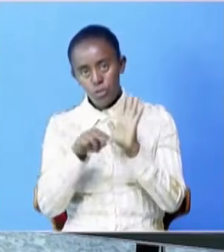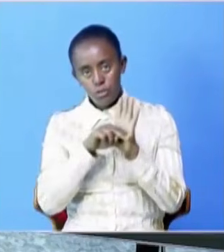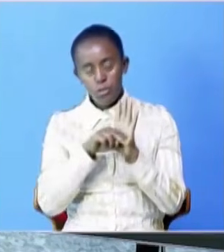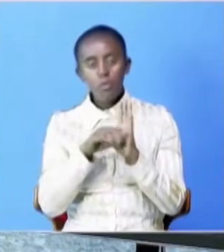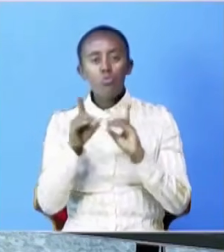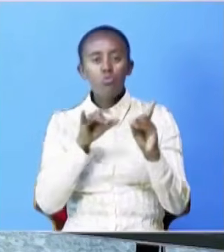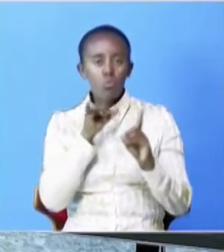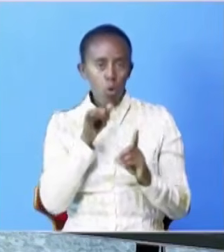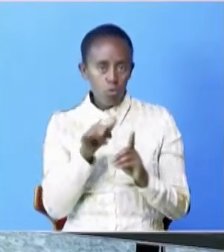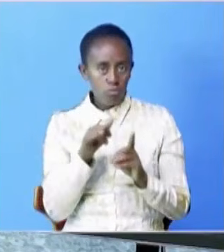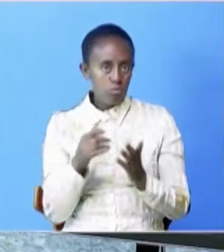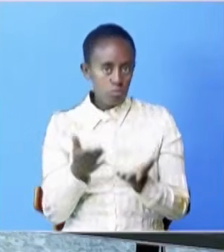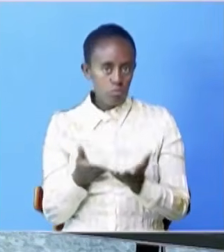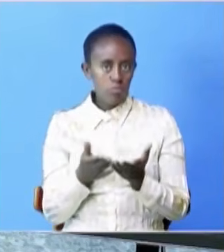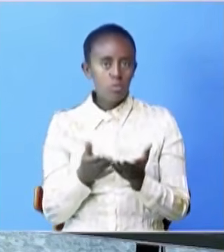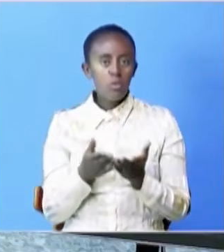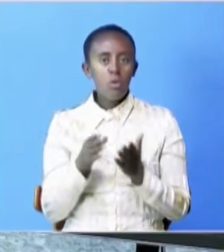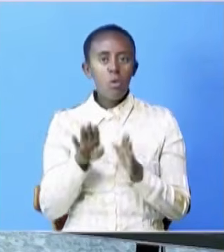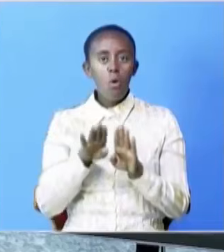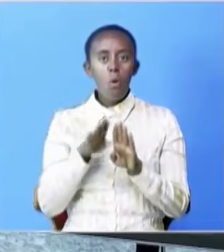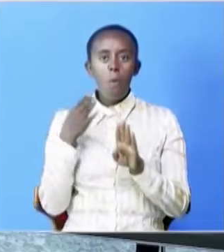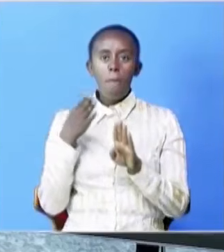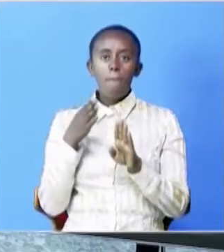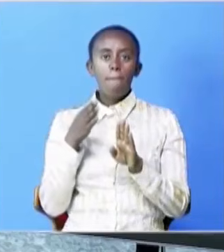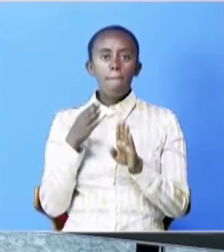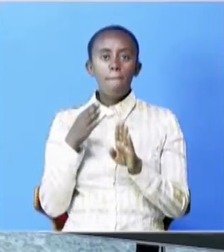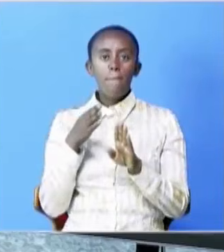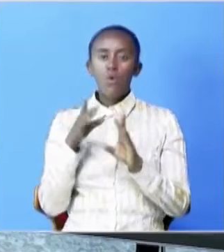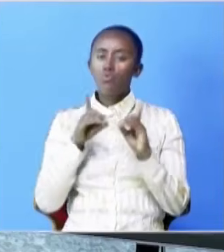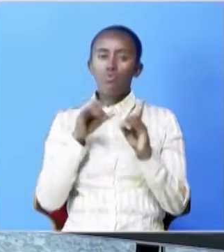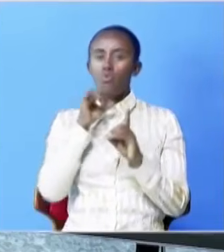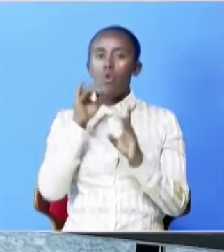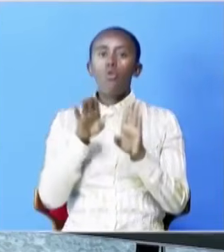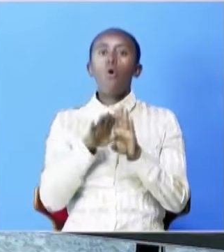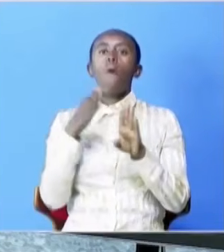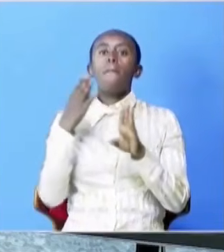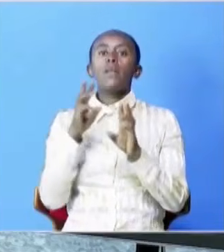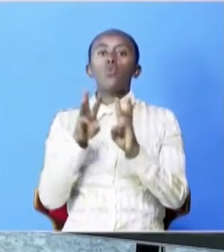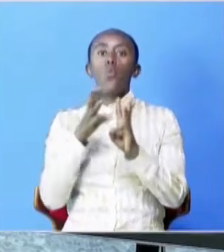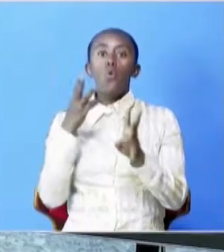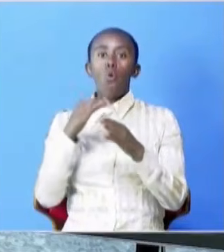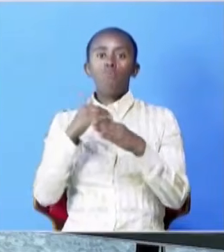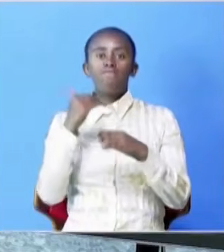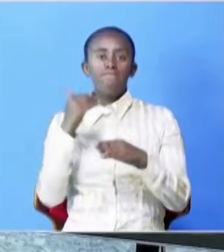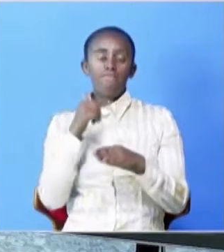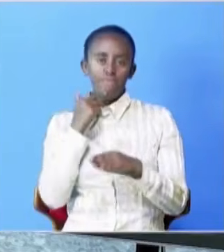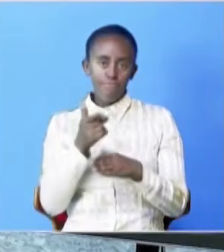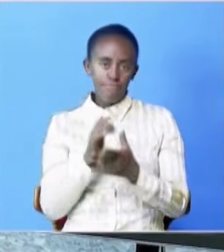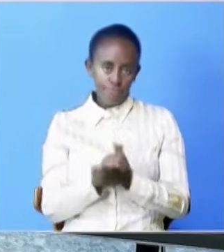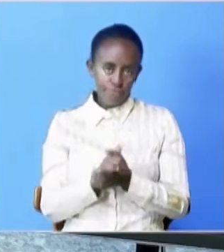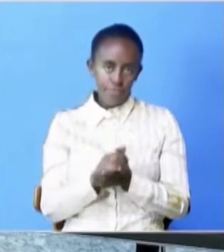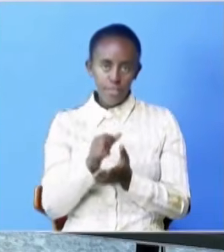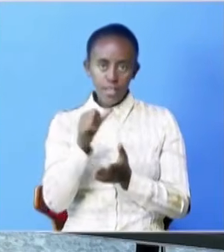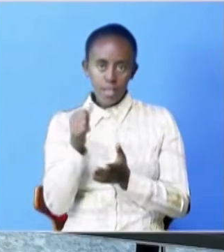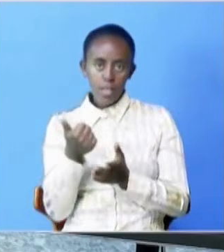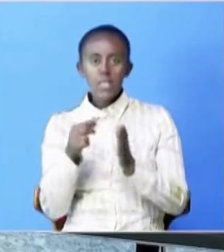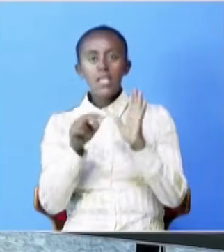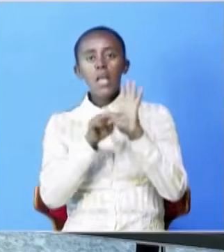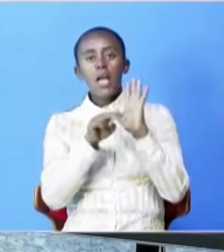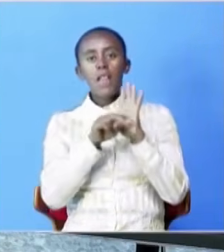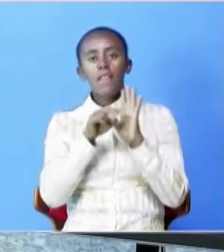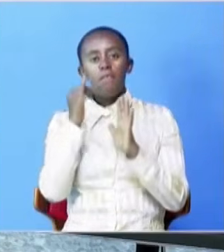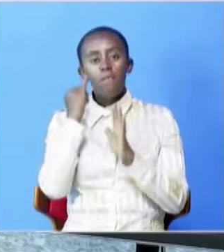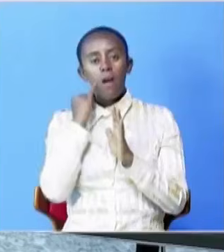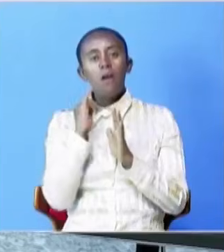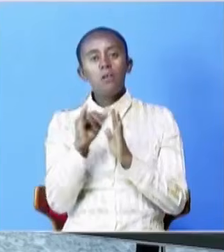not. So instead of opening the window, we're saying do not do that. Okay, another negative idea that we